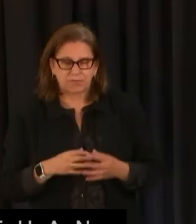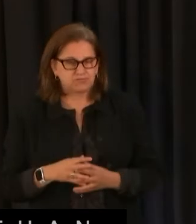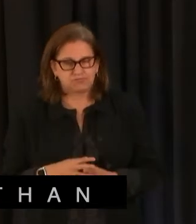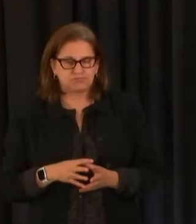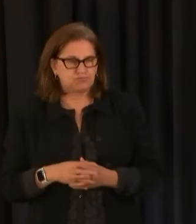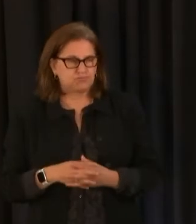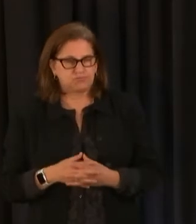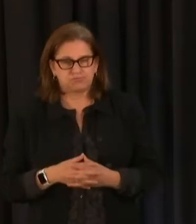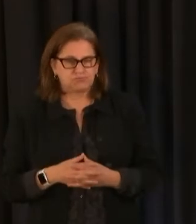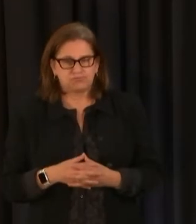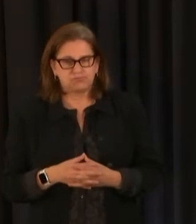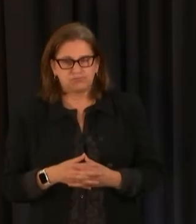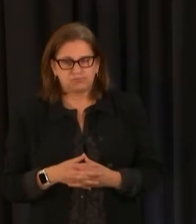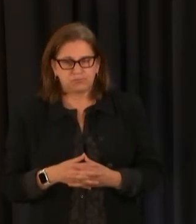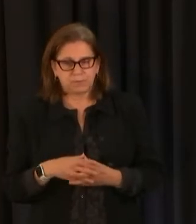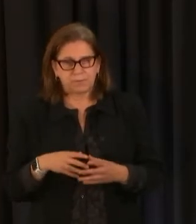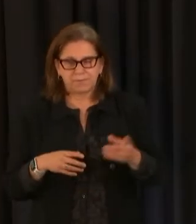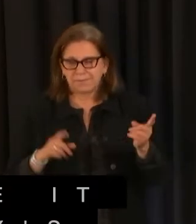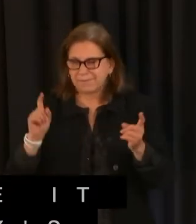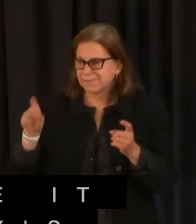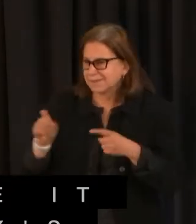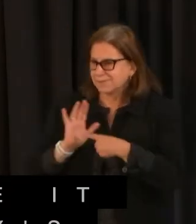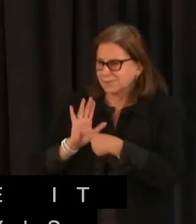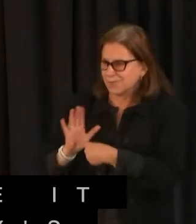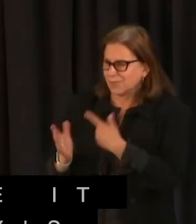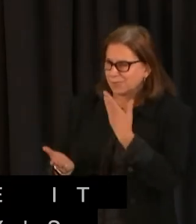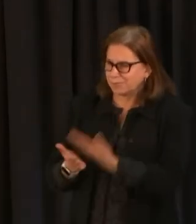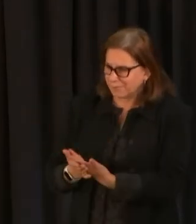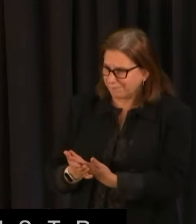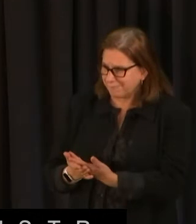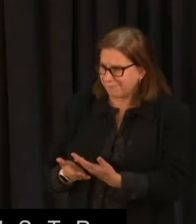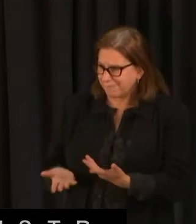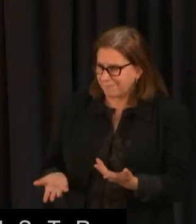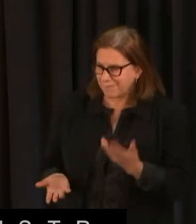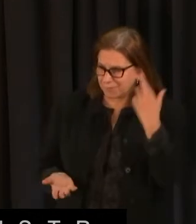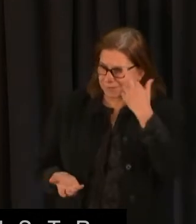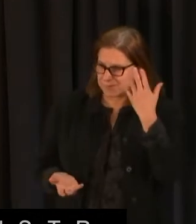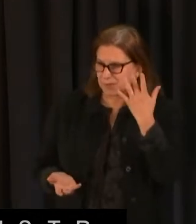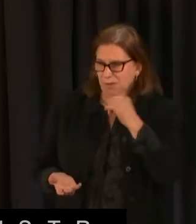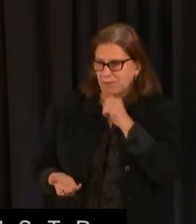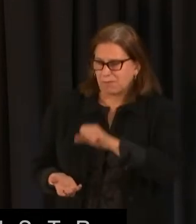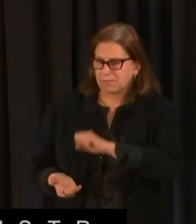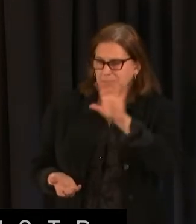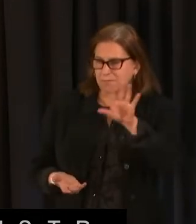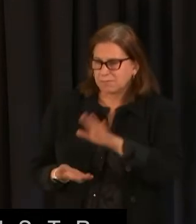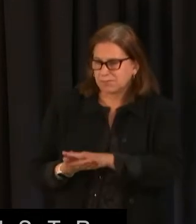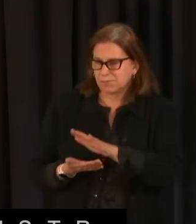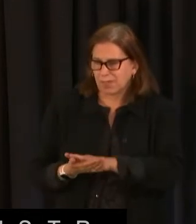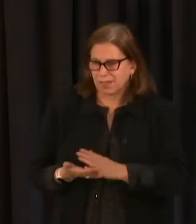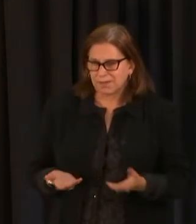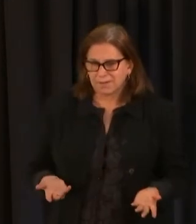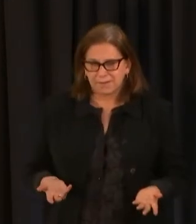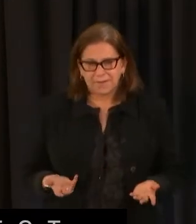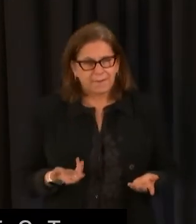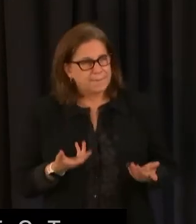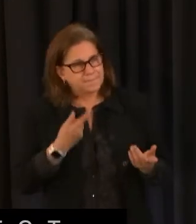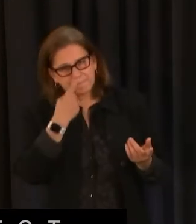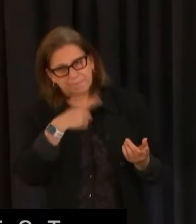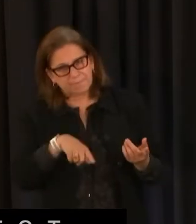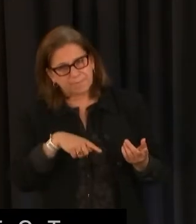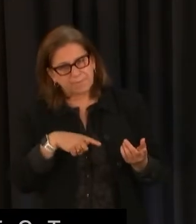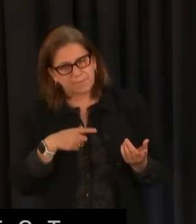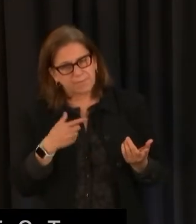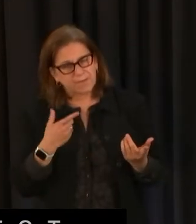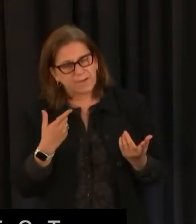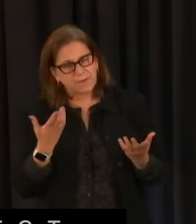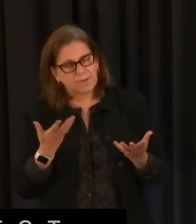to demonstrate a specific need. That's correct. Interesting. Okay. And can you explain sort of how that will work and